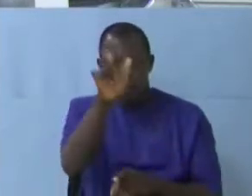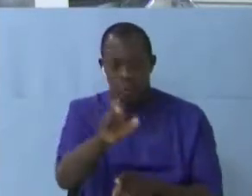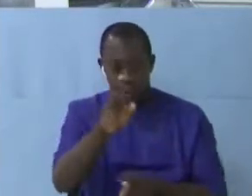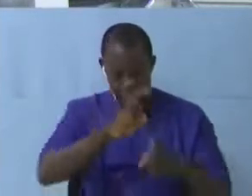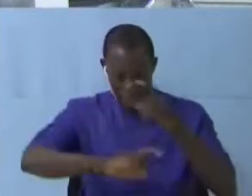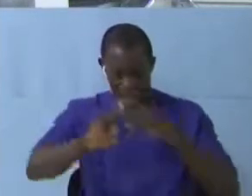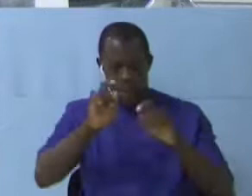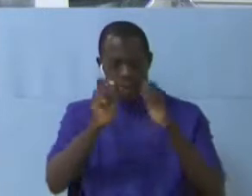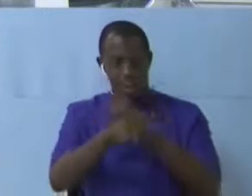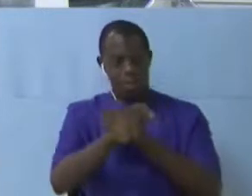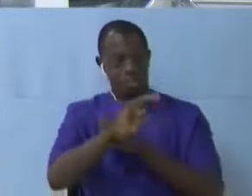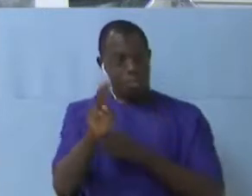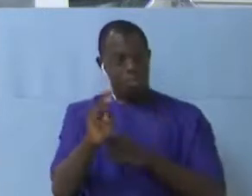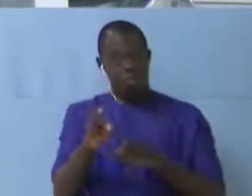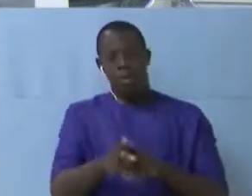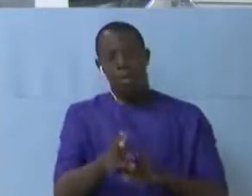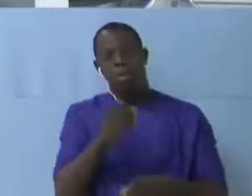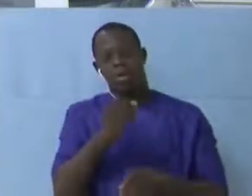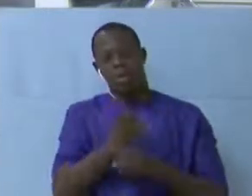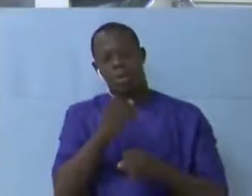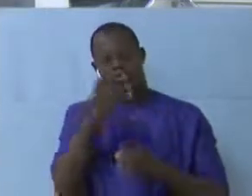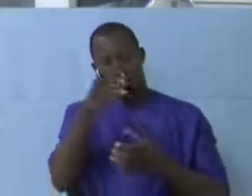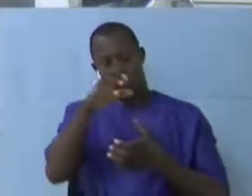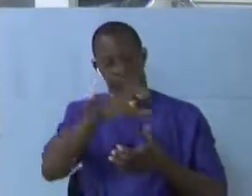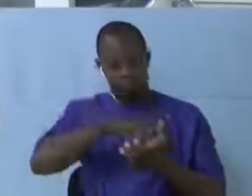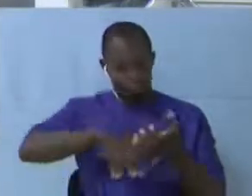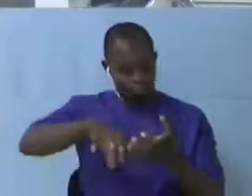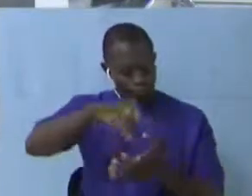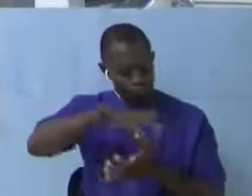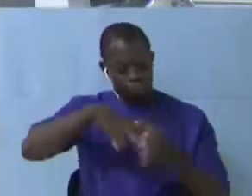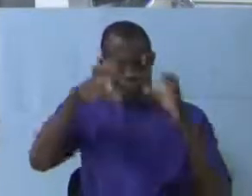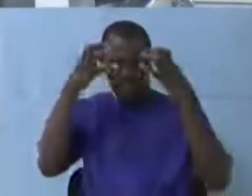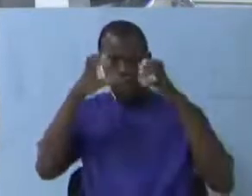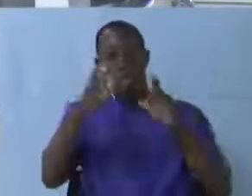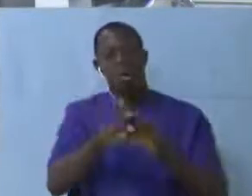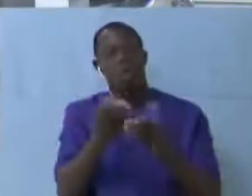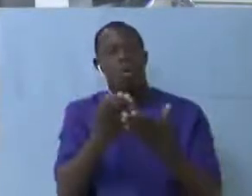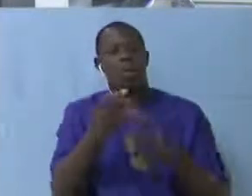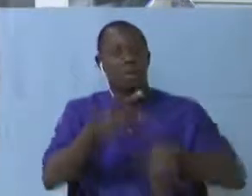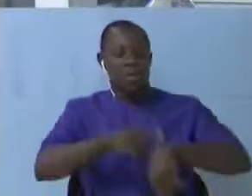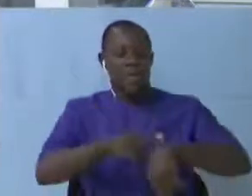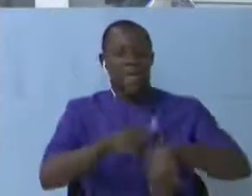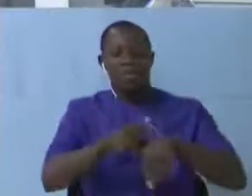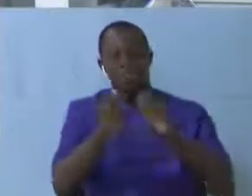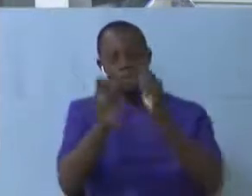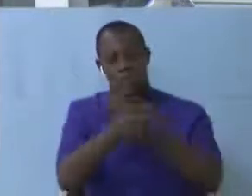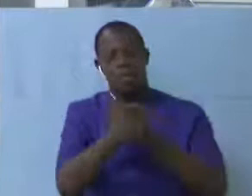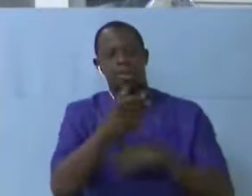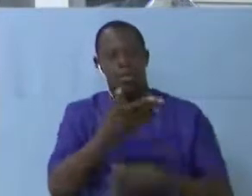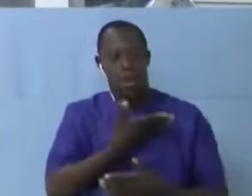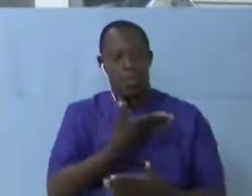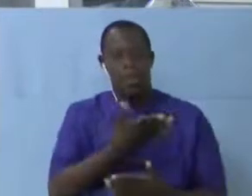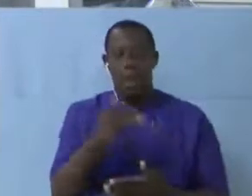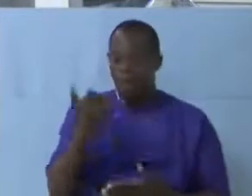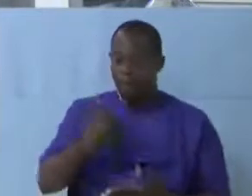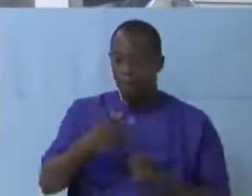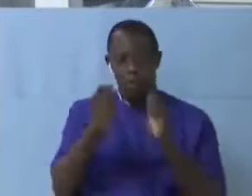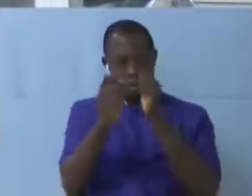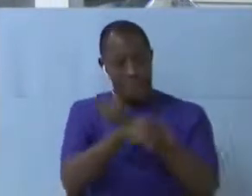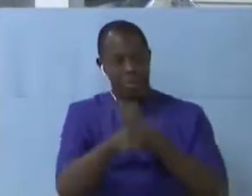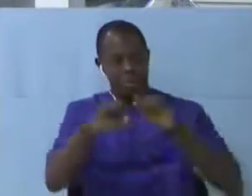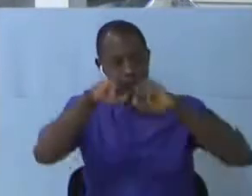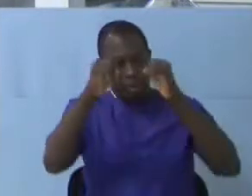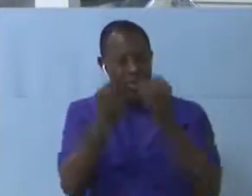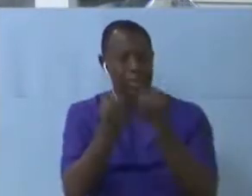That would lead into chaos because, you know, times change, people change, society changes. So,